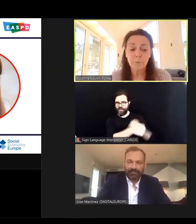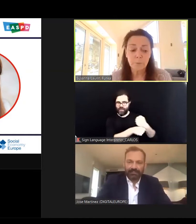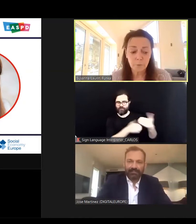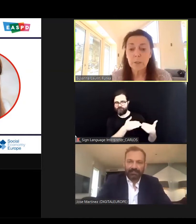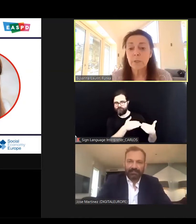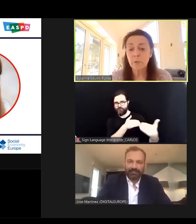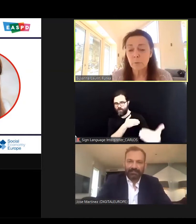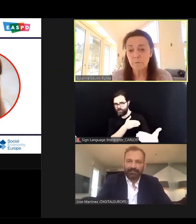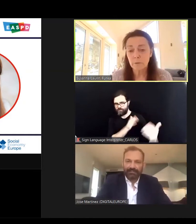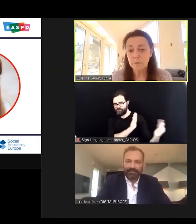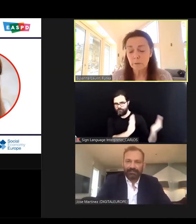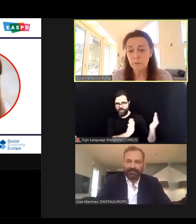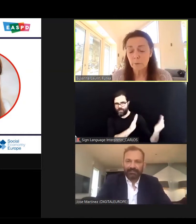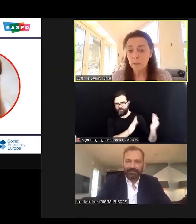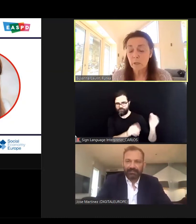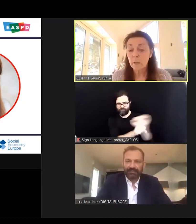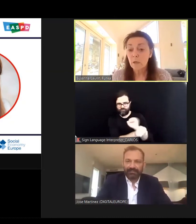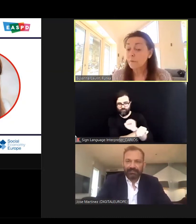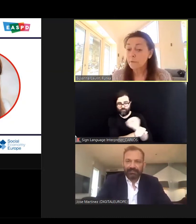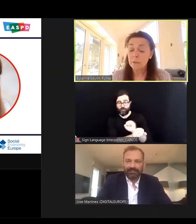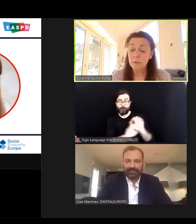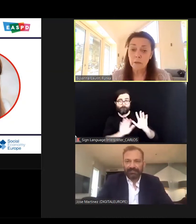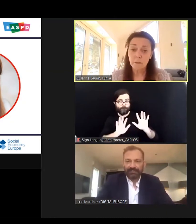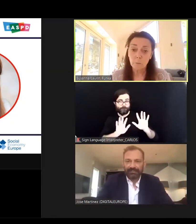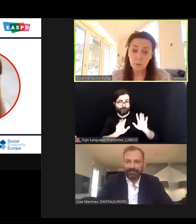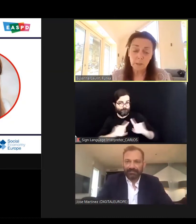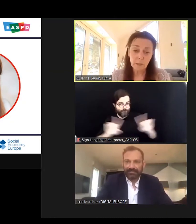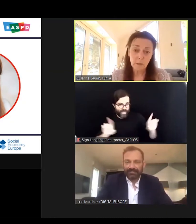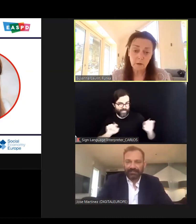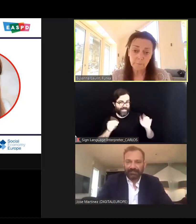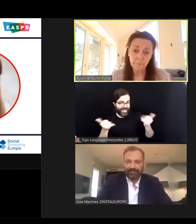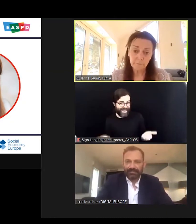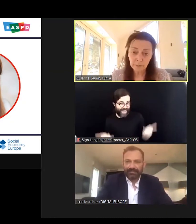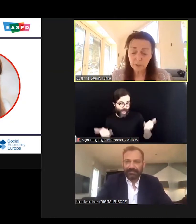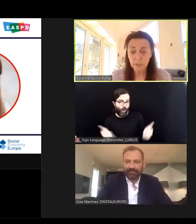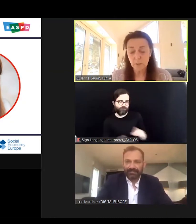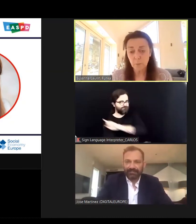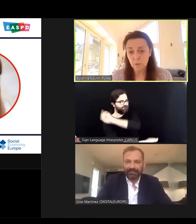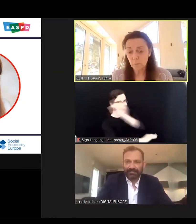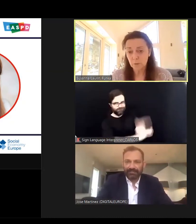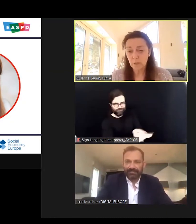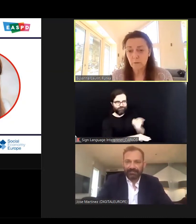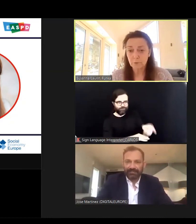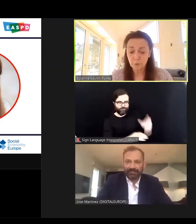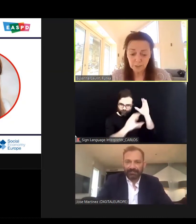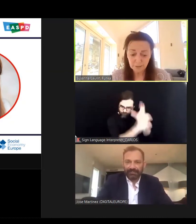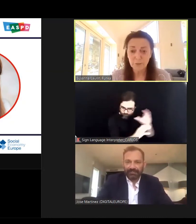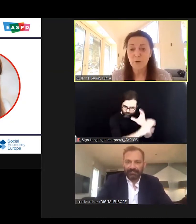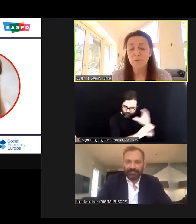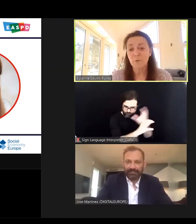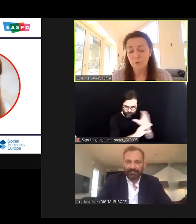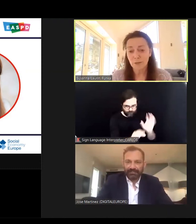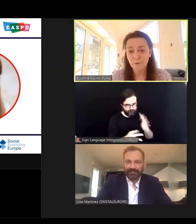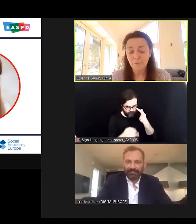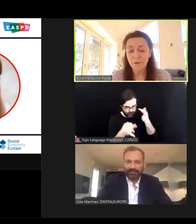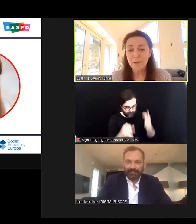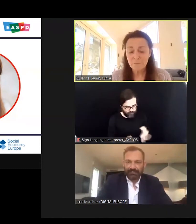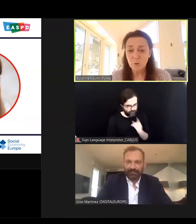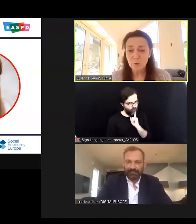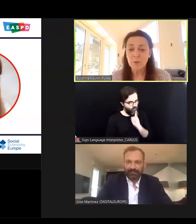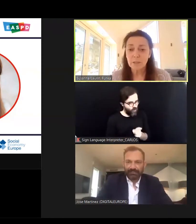It's a huge shift, I would say, because for most of them hasn't experienced any requirements